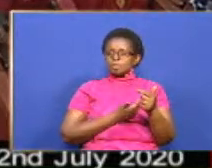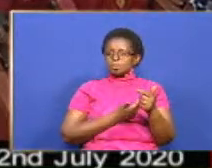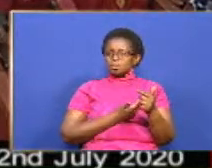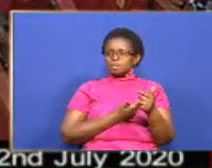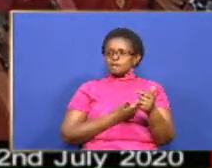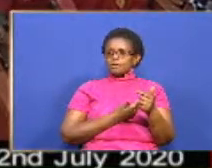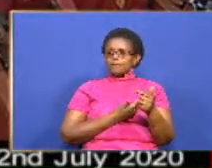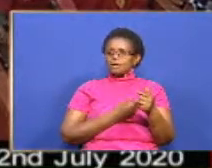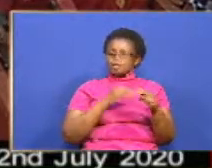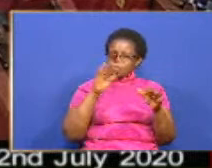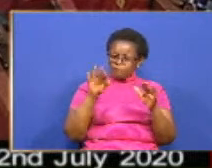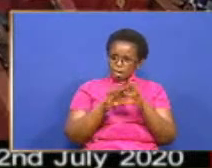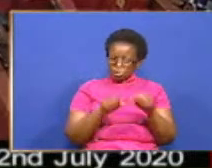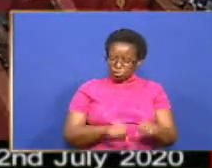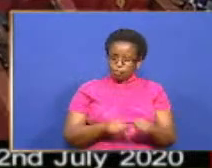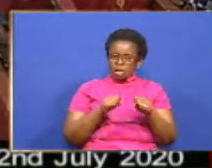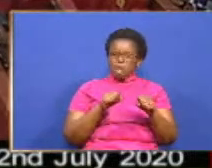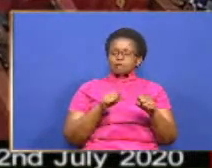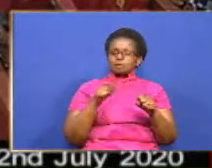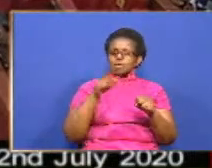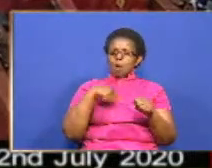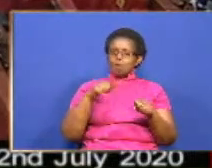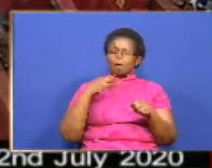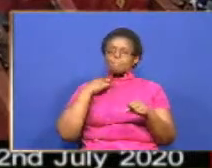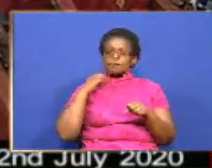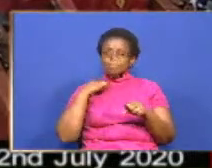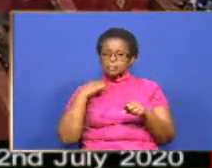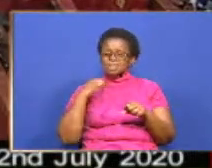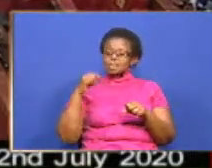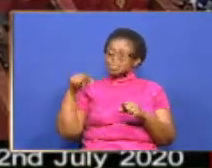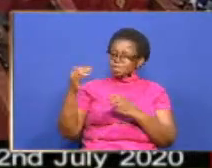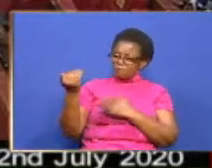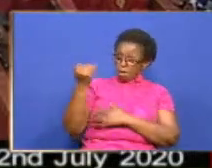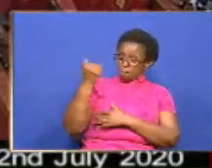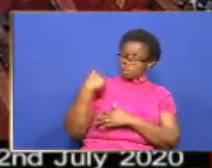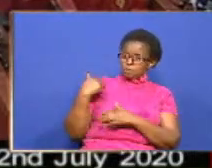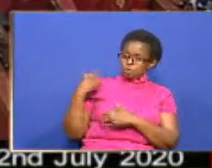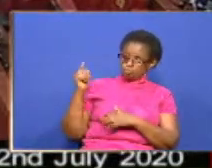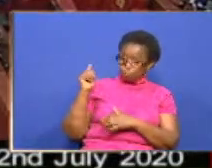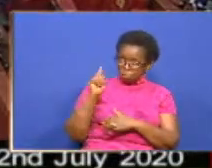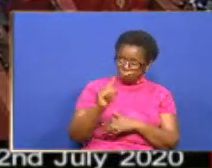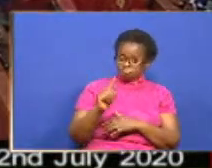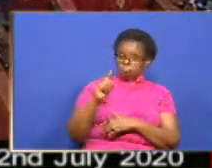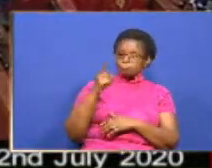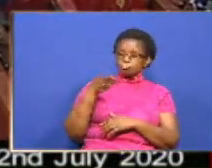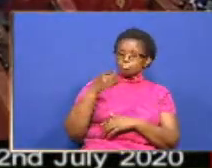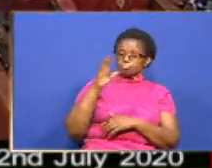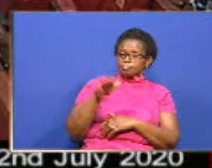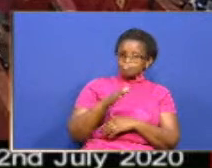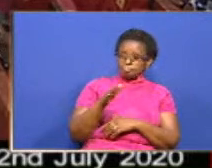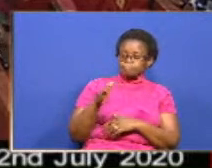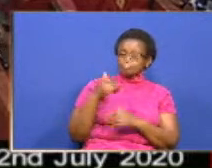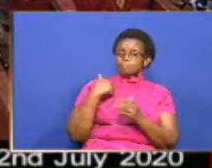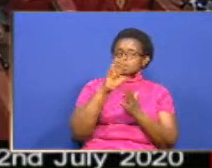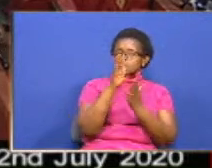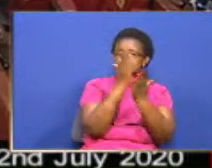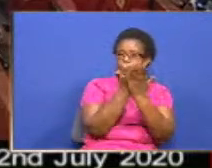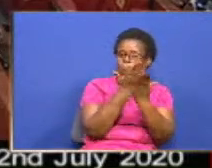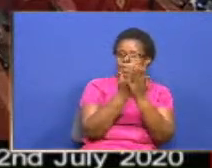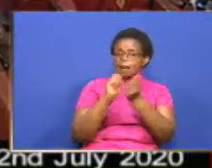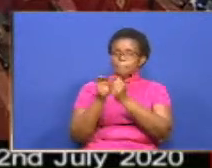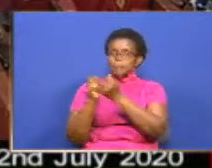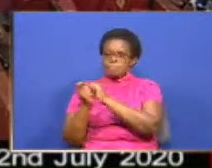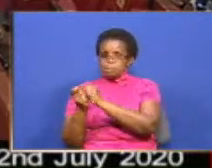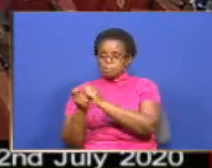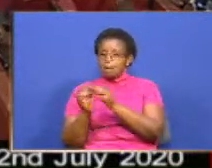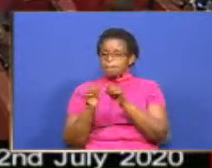vice chair is our whip. Honorable Speaker, he asked me to stand before the House and move the amendments.